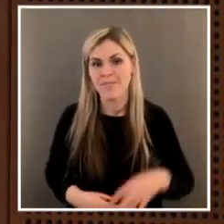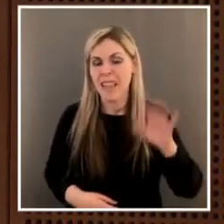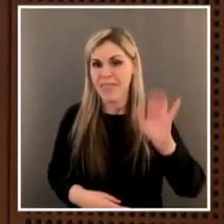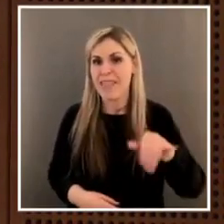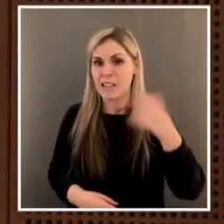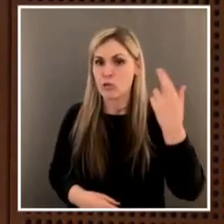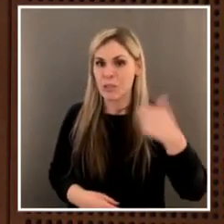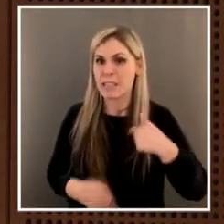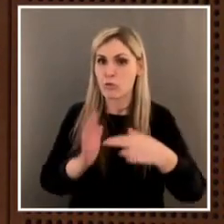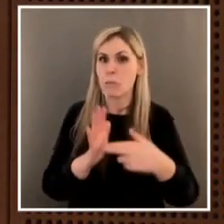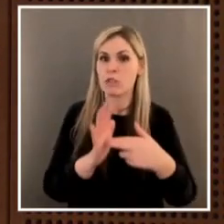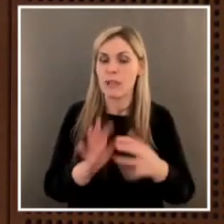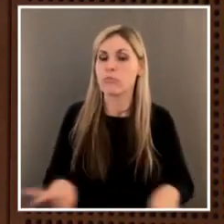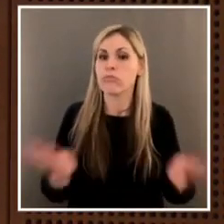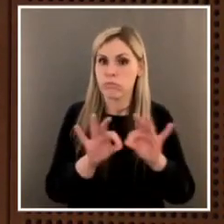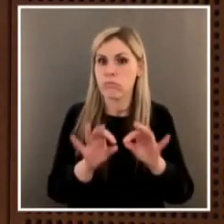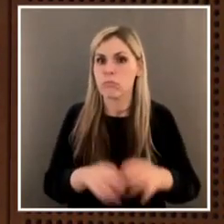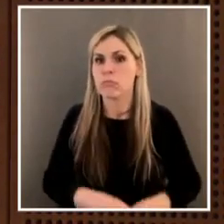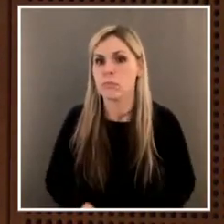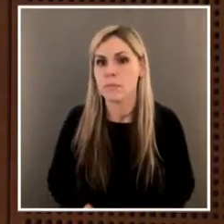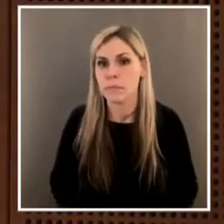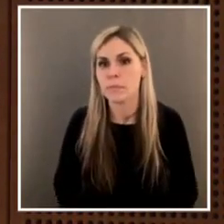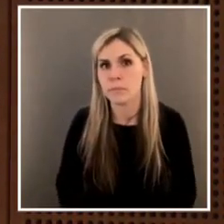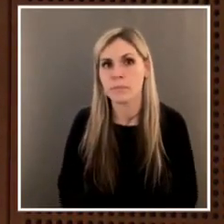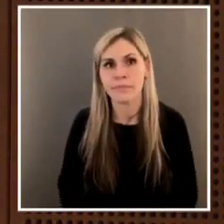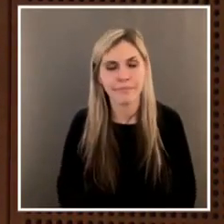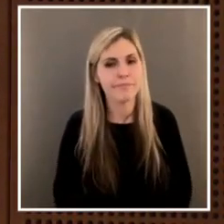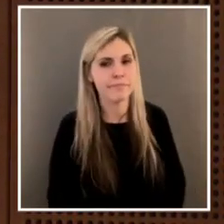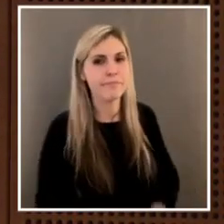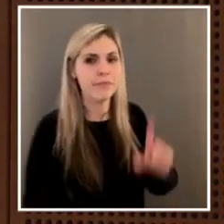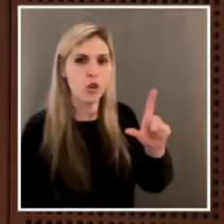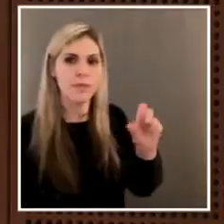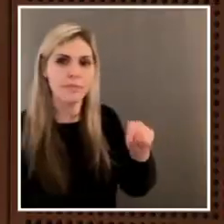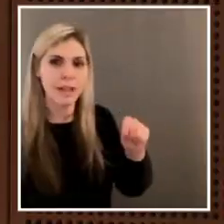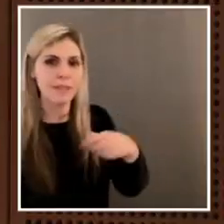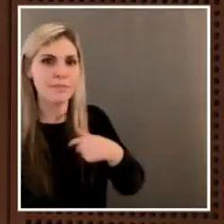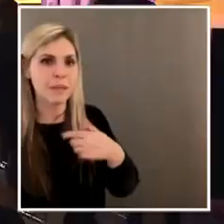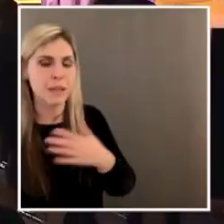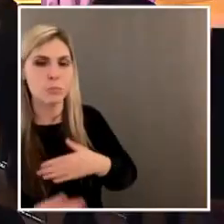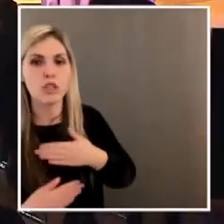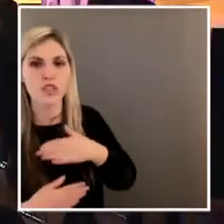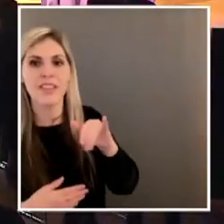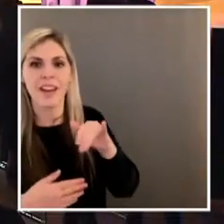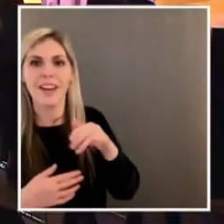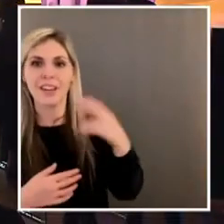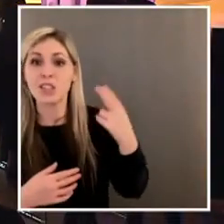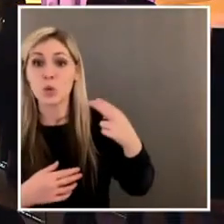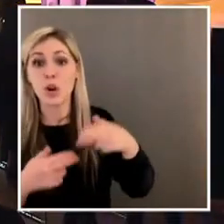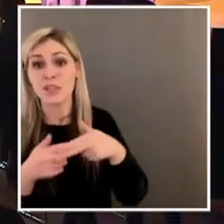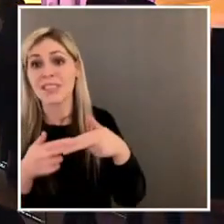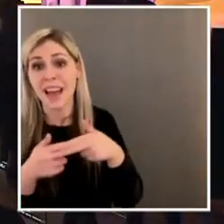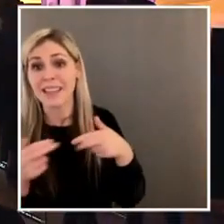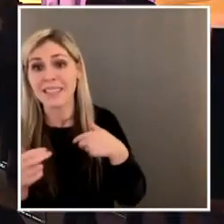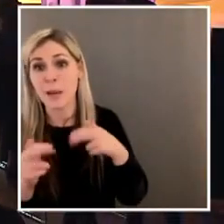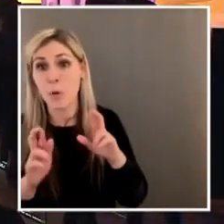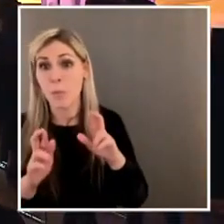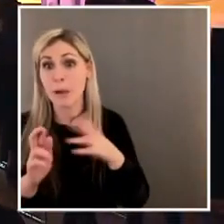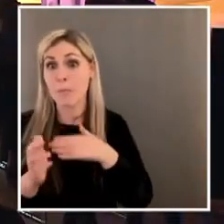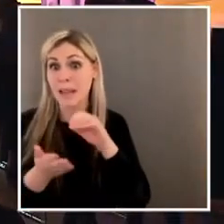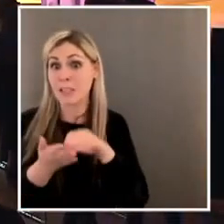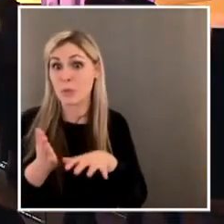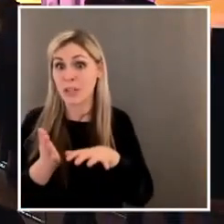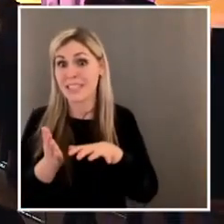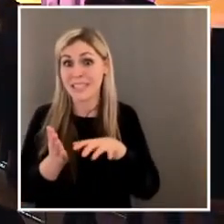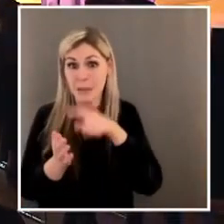that's why representation is important. Yeah, I love the historical slides. I'm hoping my students in Black